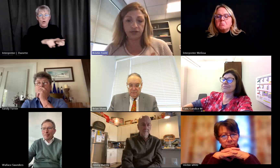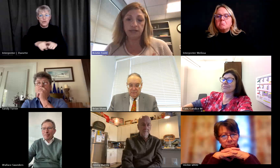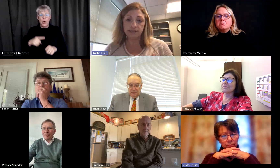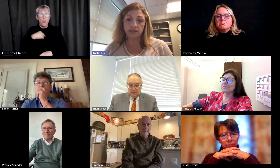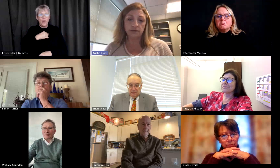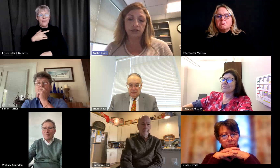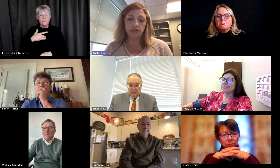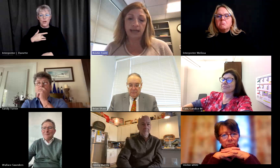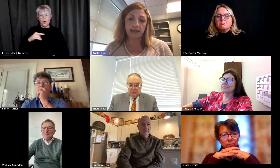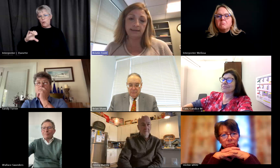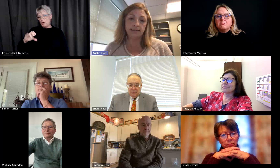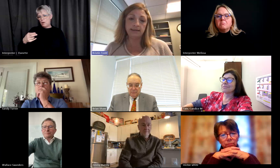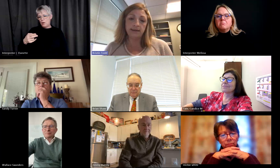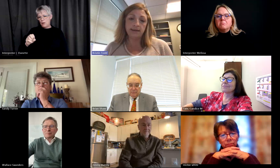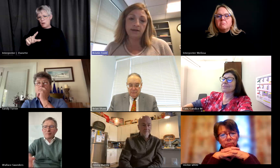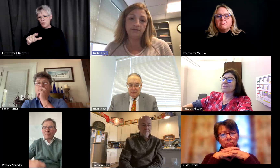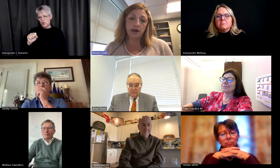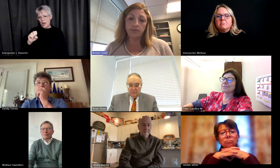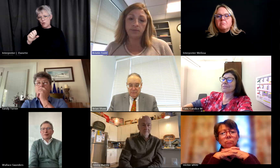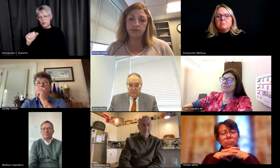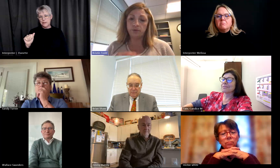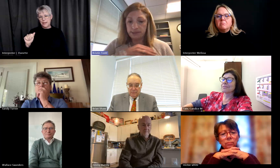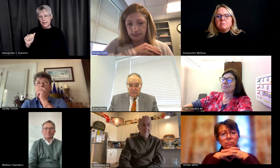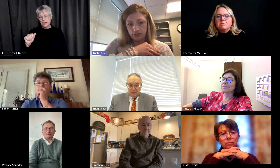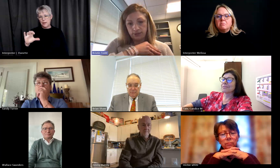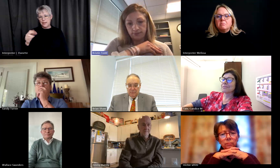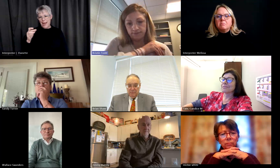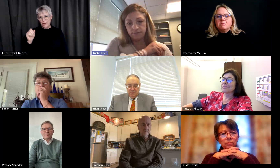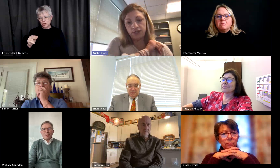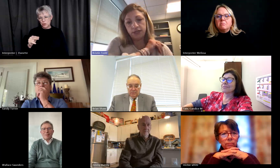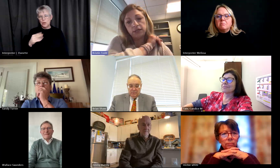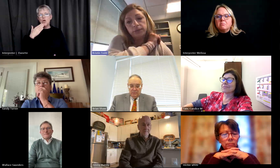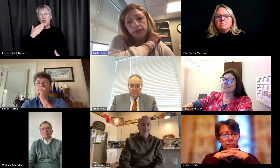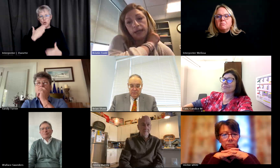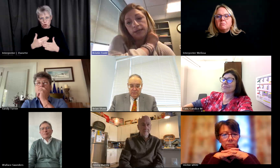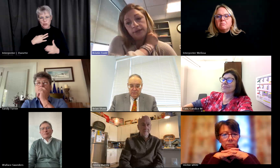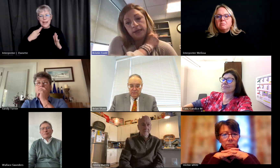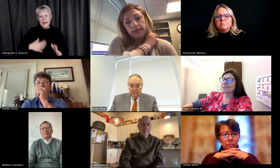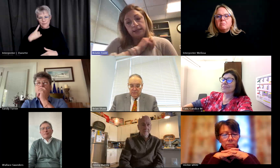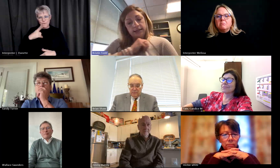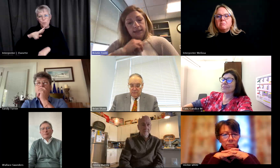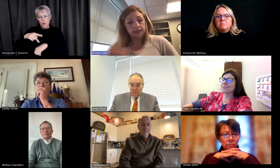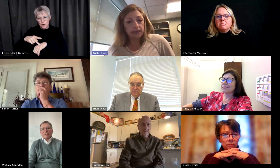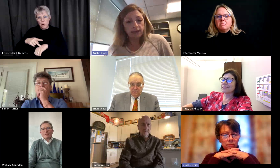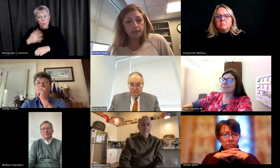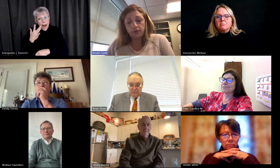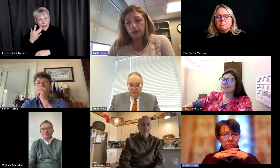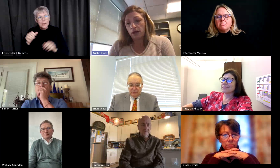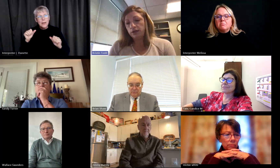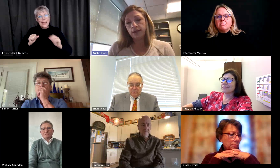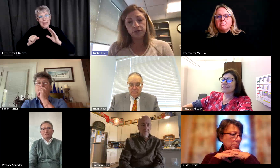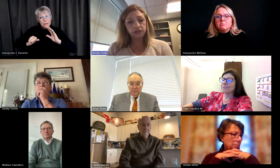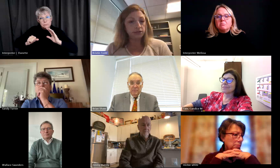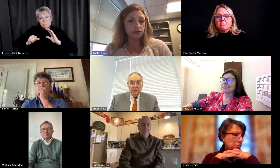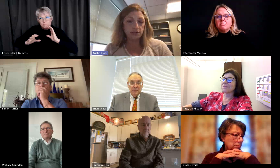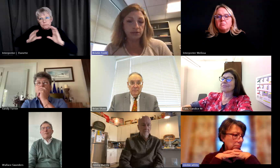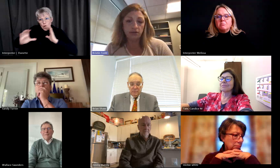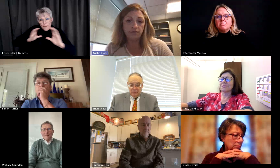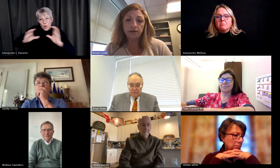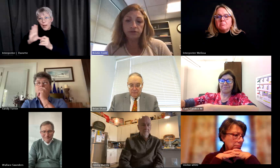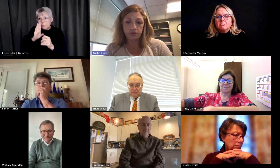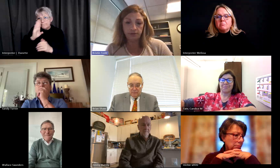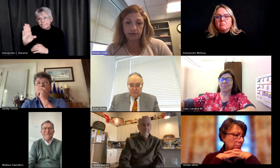Chelsea Cashin is a good candidate for our principal position. She can communicate directly in sign language with all of our